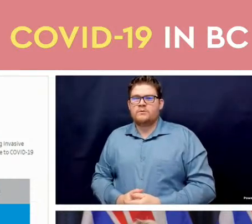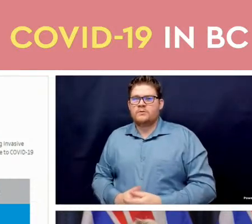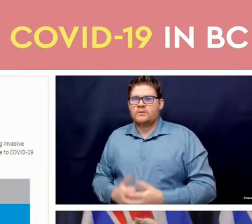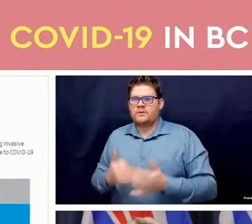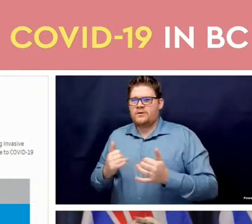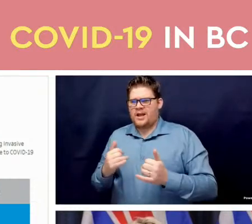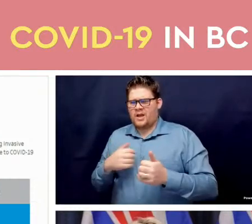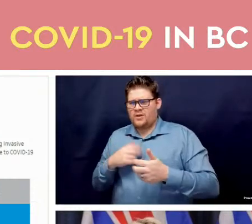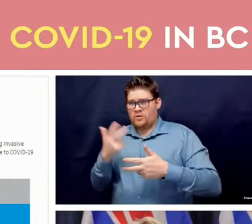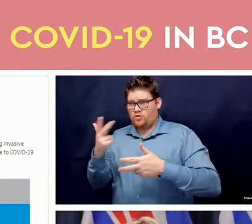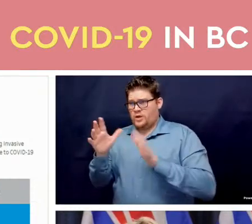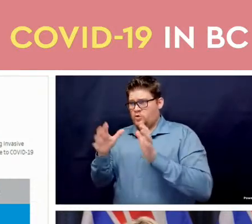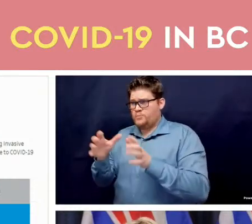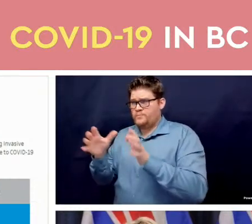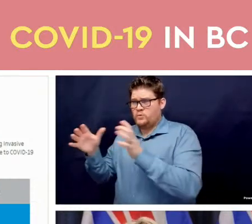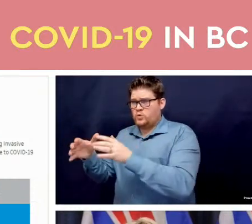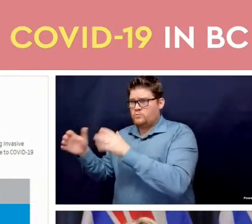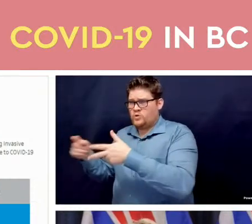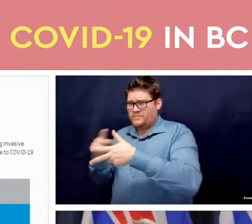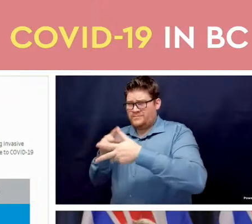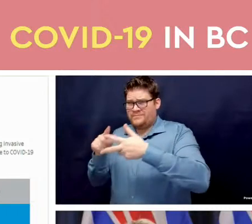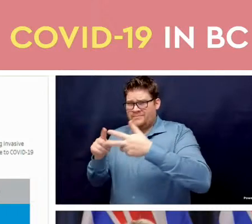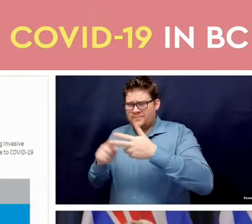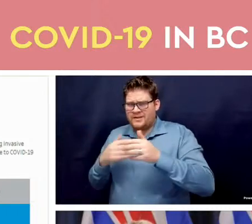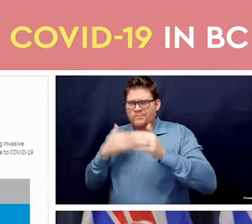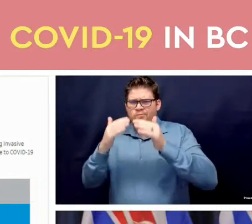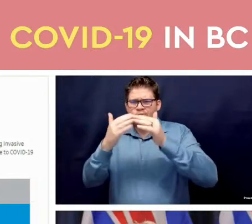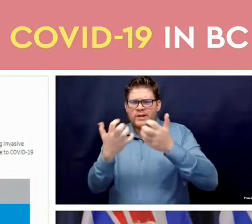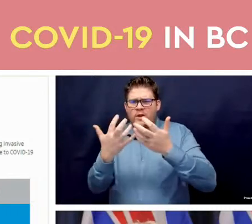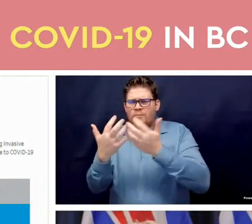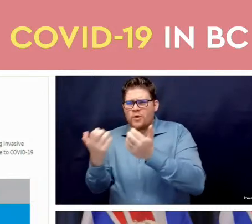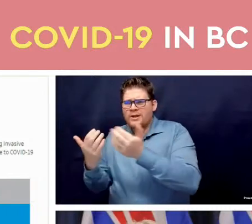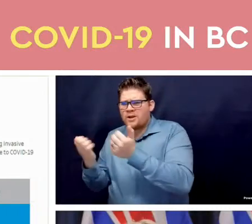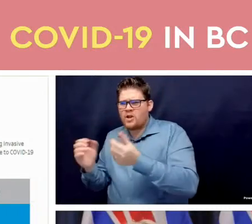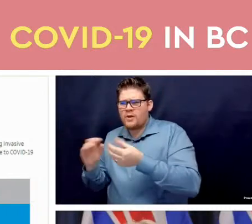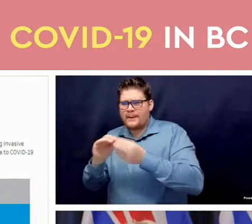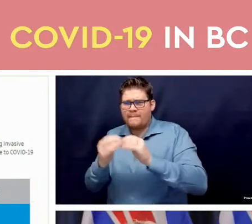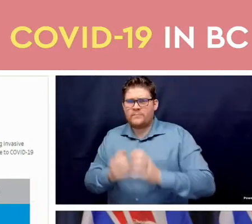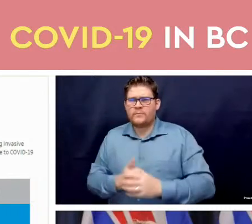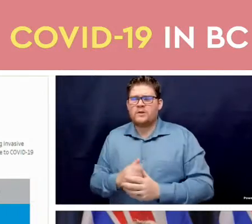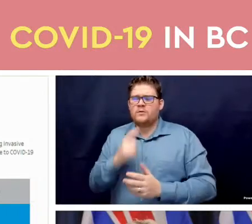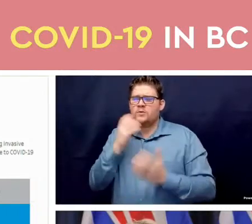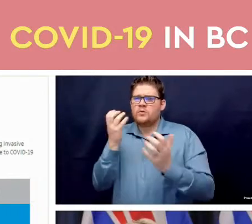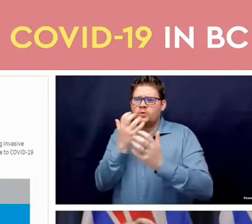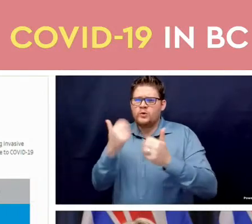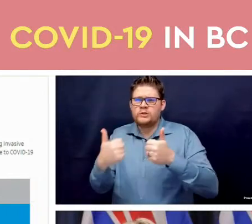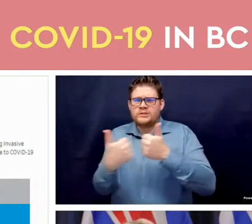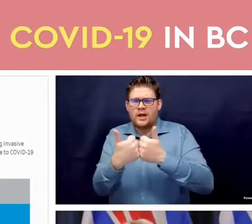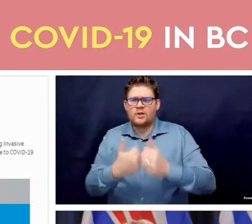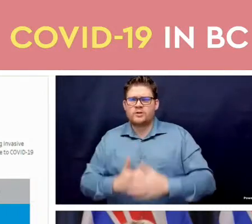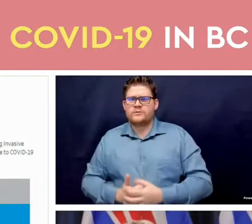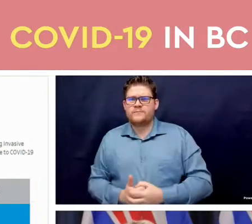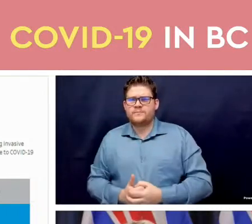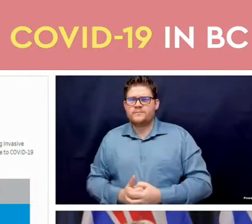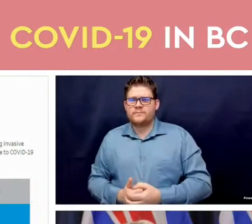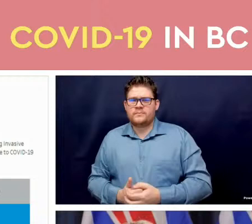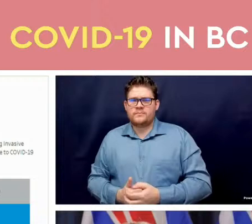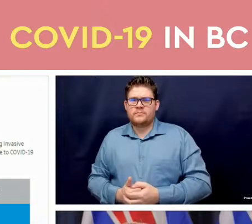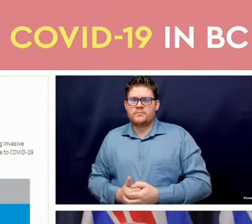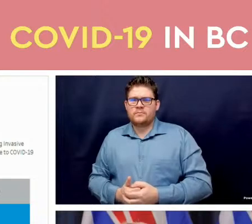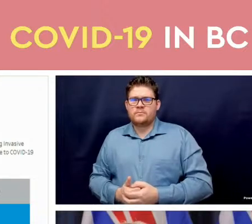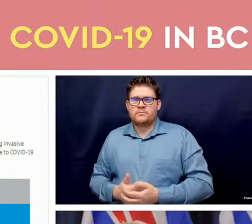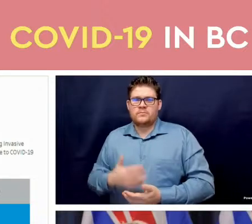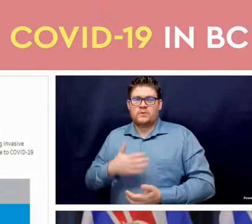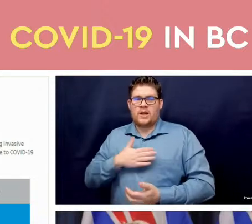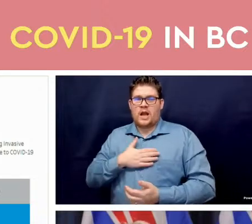means we have to look at, do a chart review of every individual case. And we're trying to find a way to automate it so we have a better sense.